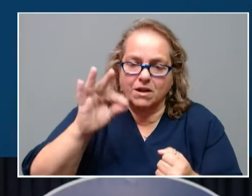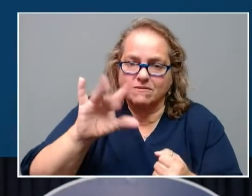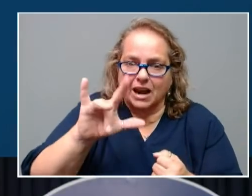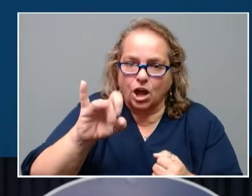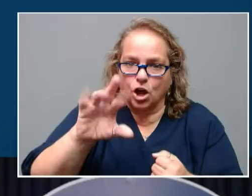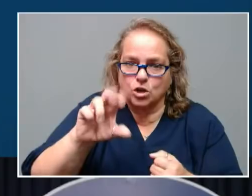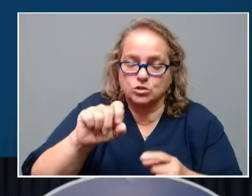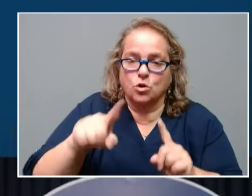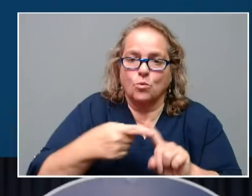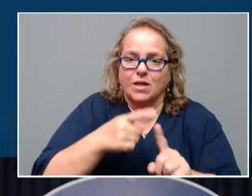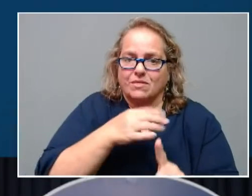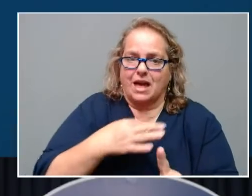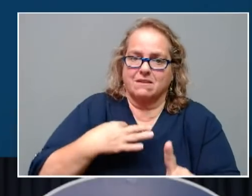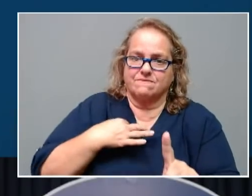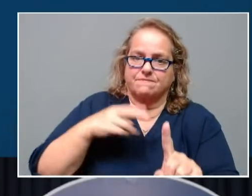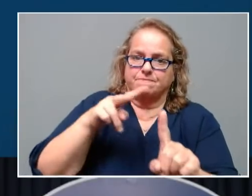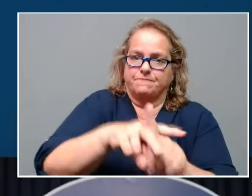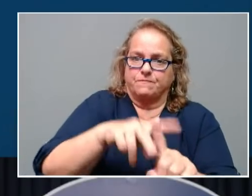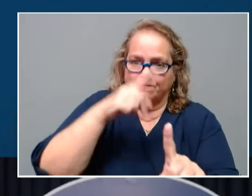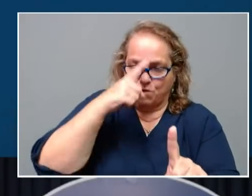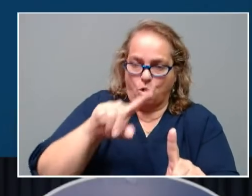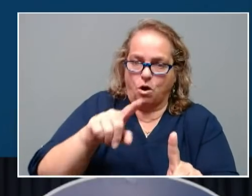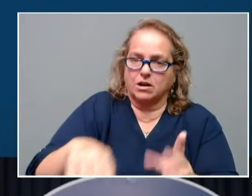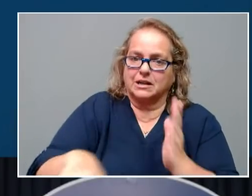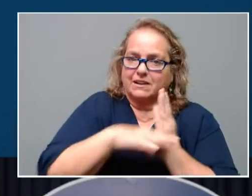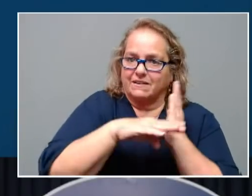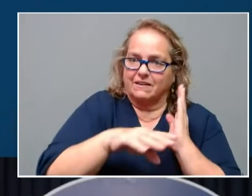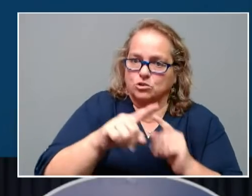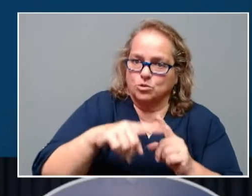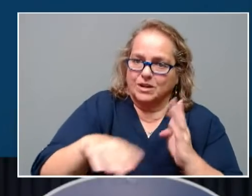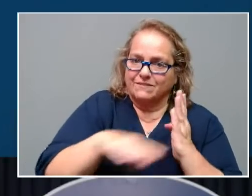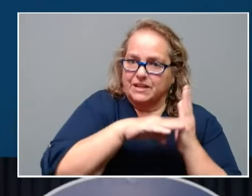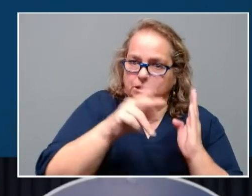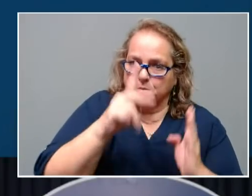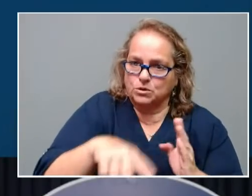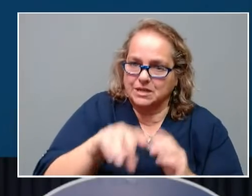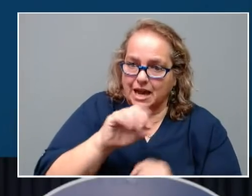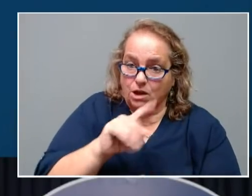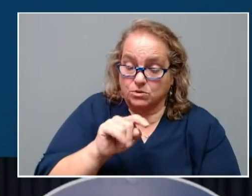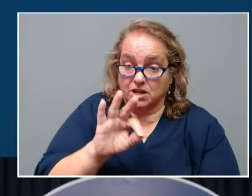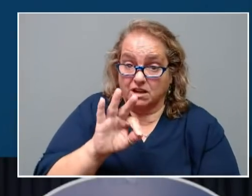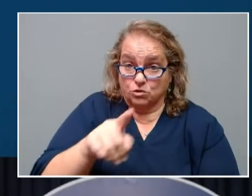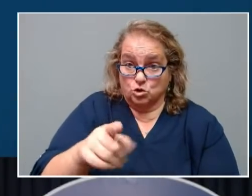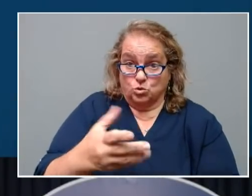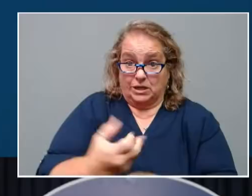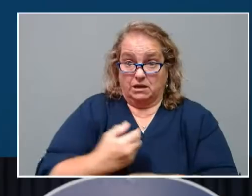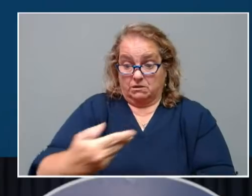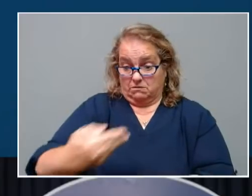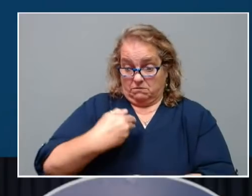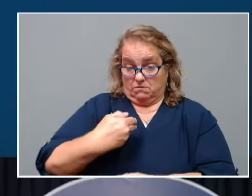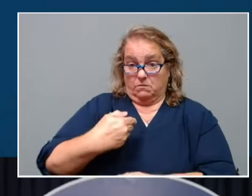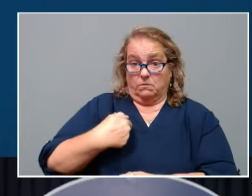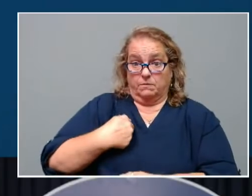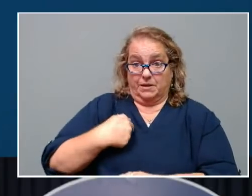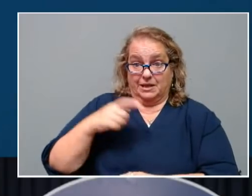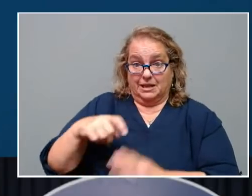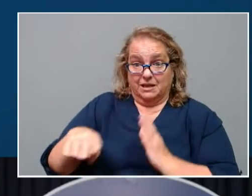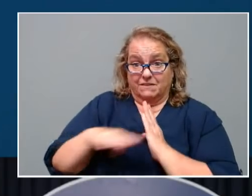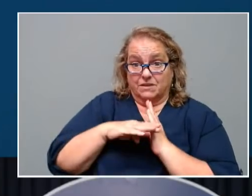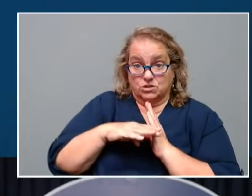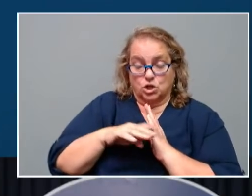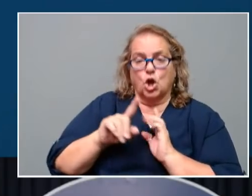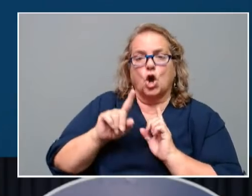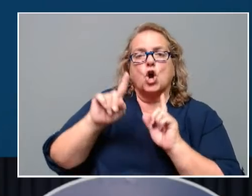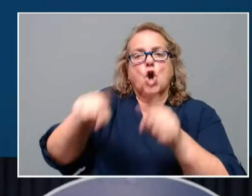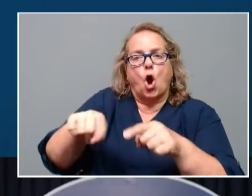eviction. So if you're served with an eviction notice, attend your eviction hearing. It's important to show up